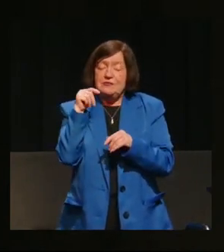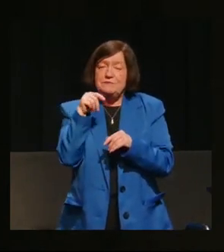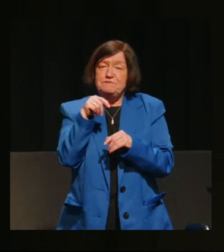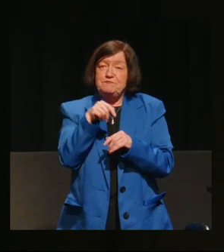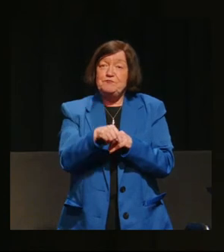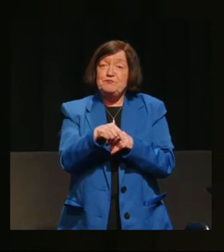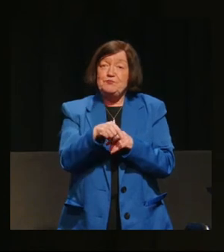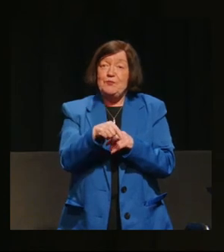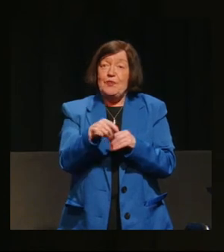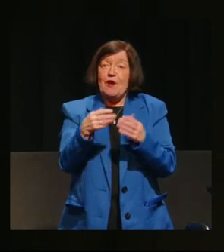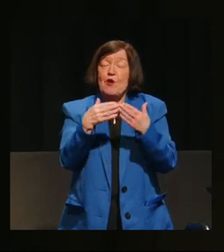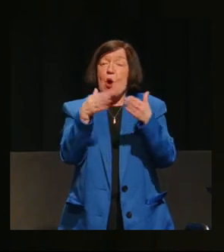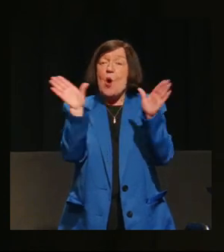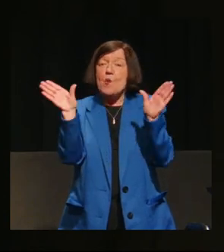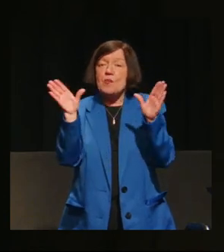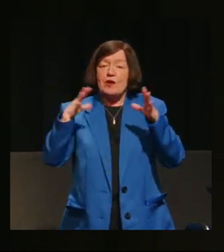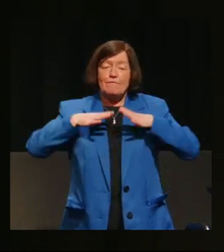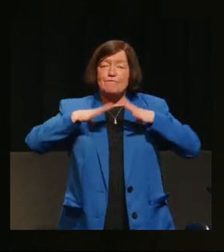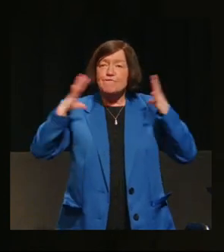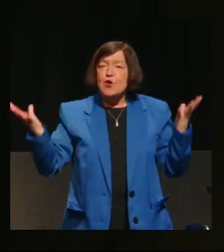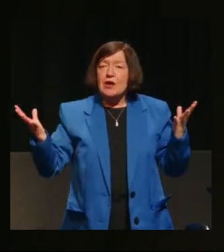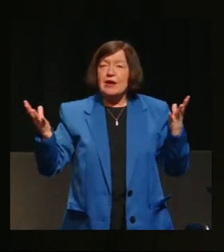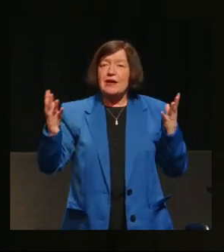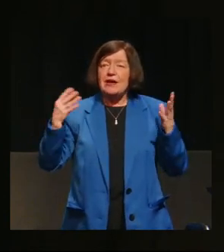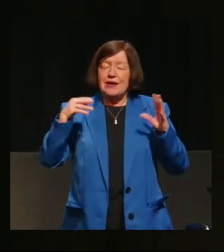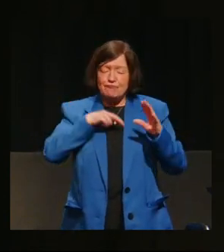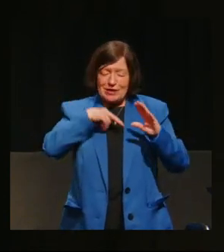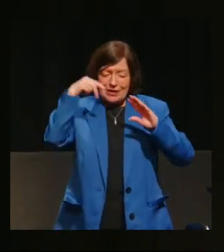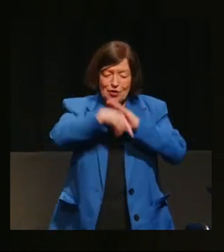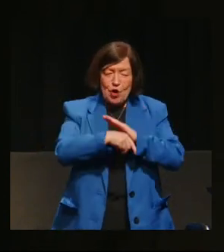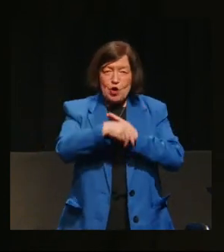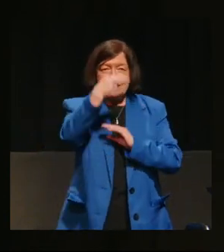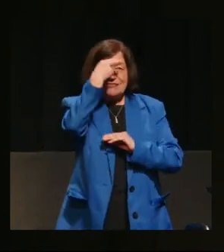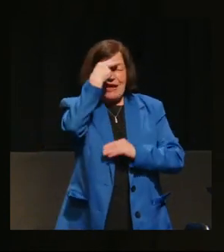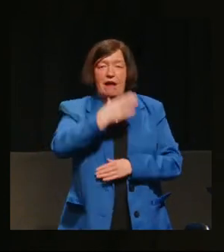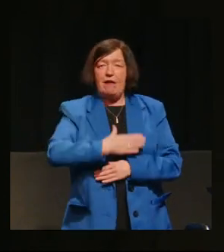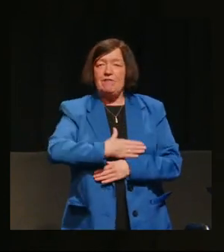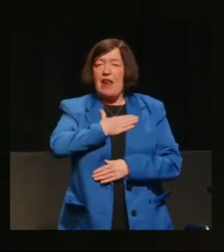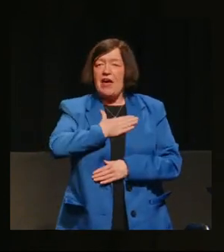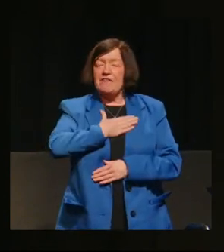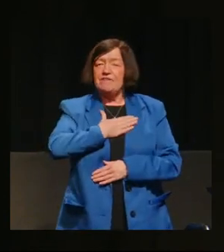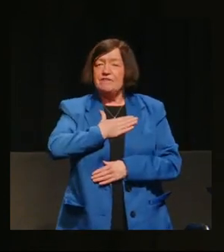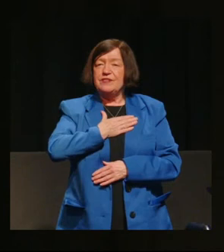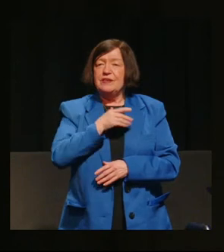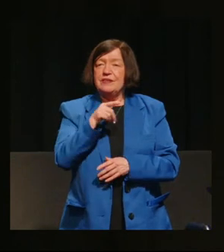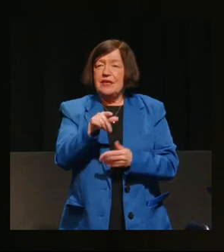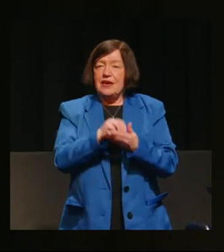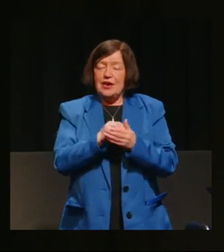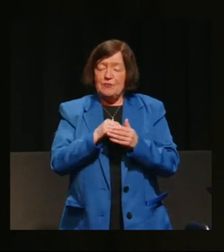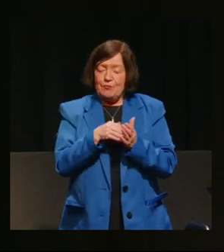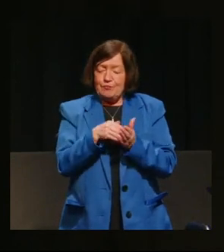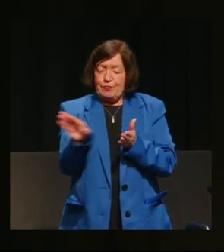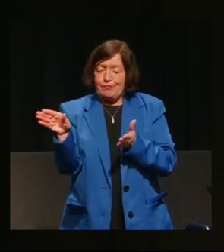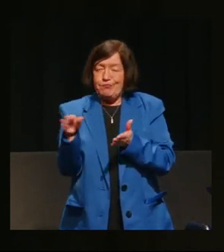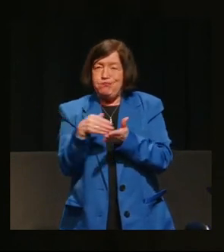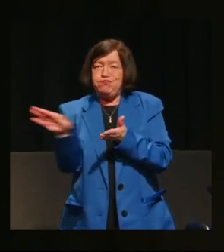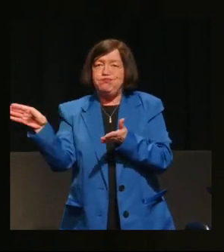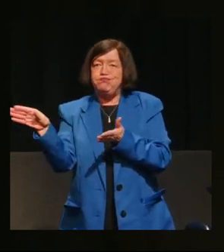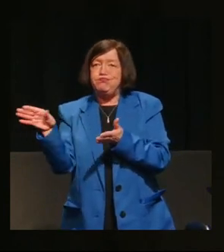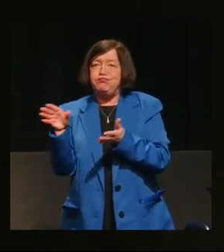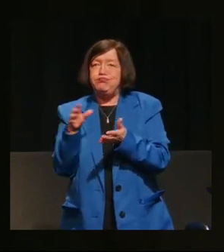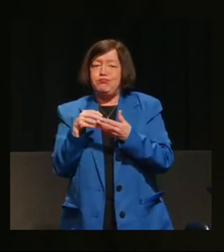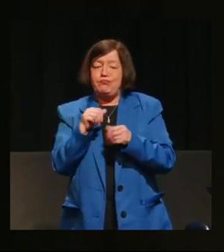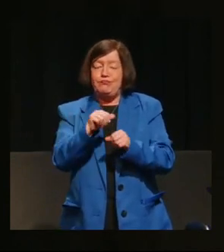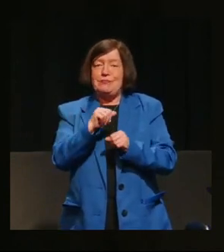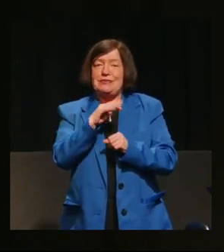the importance of an open, free, and deep understanding of life, they had pushed away what